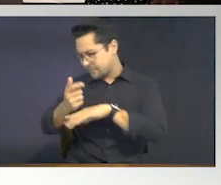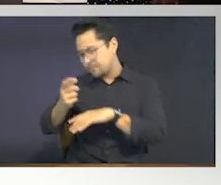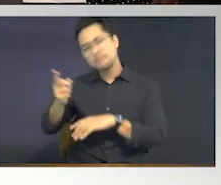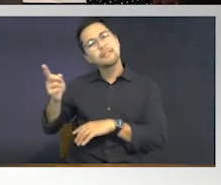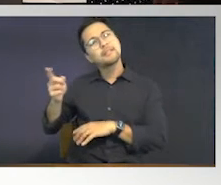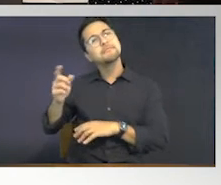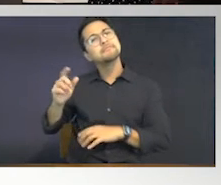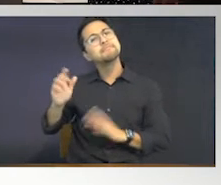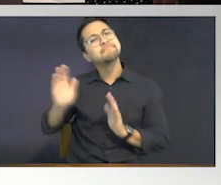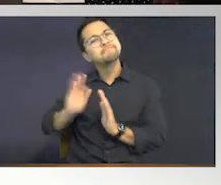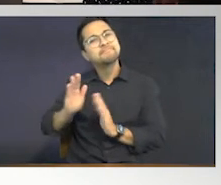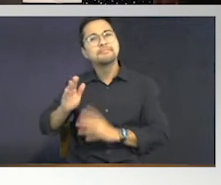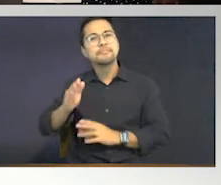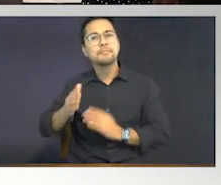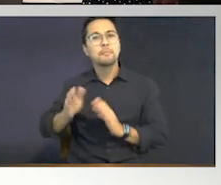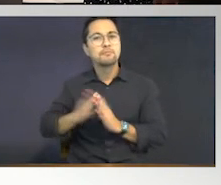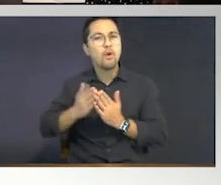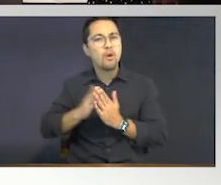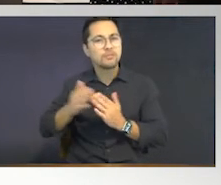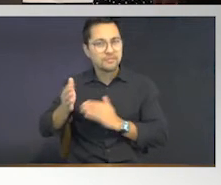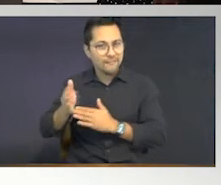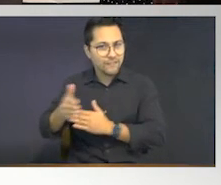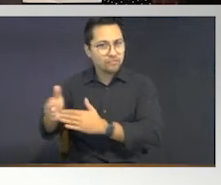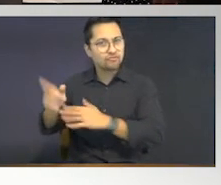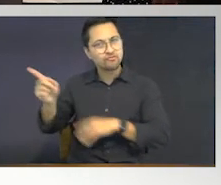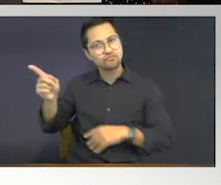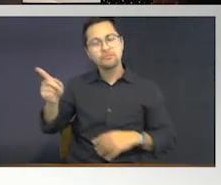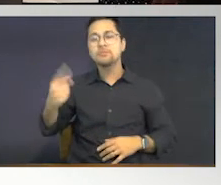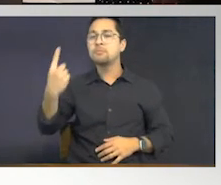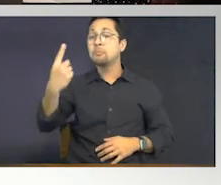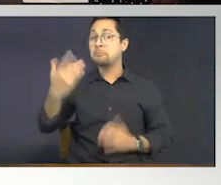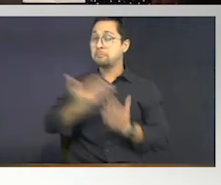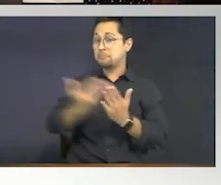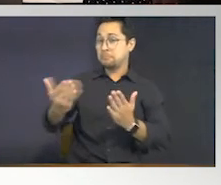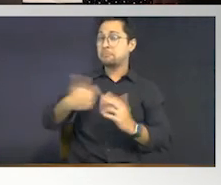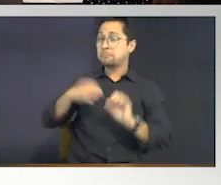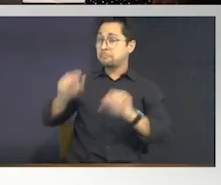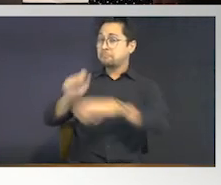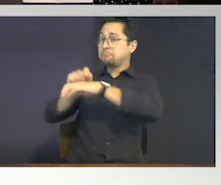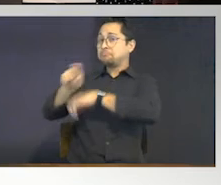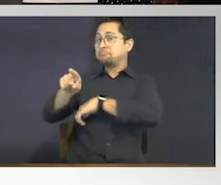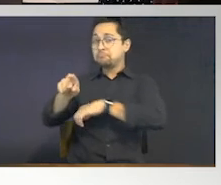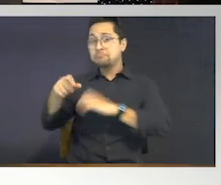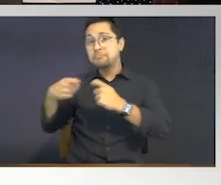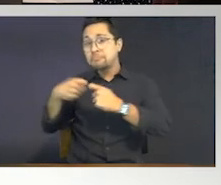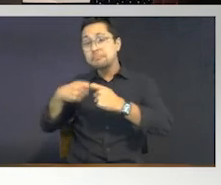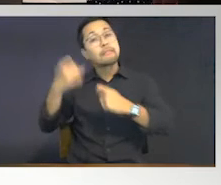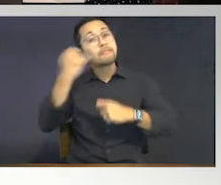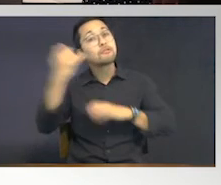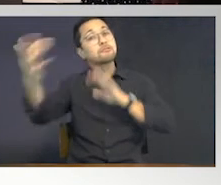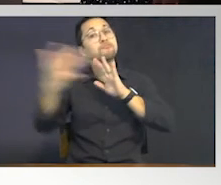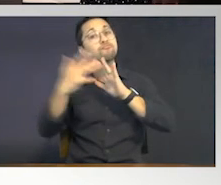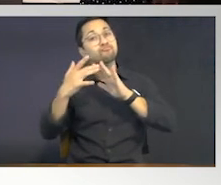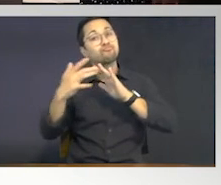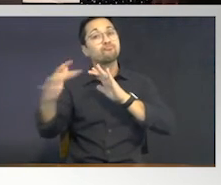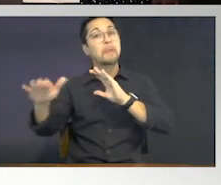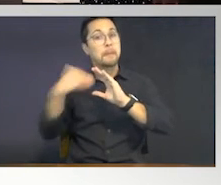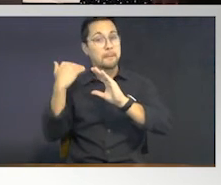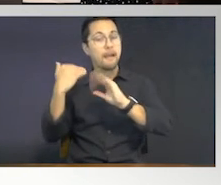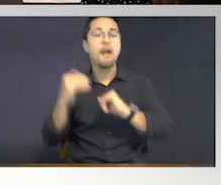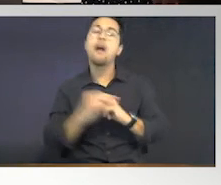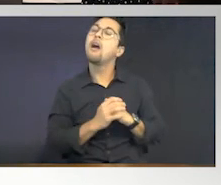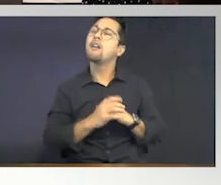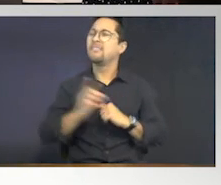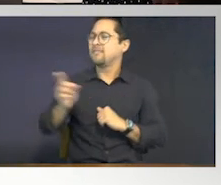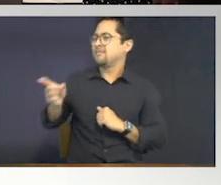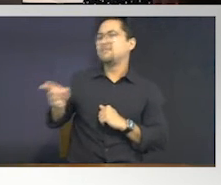little fishy books. And this is one of the things I can send to you electronically if you send me an email. And it just